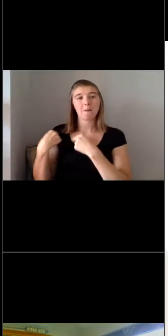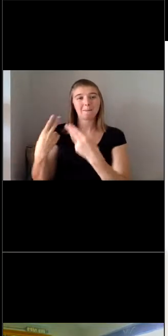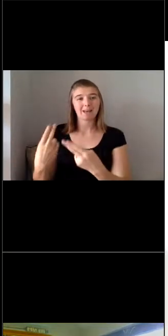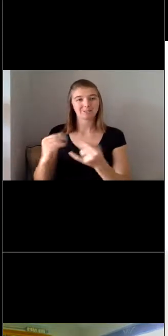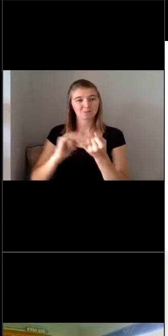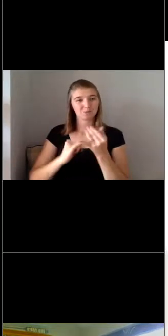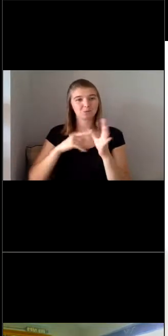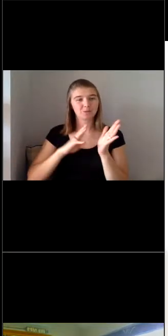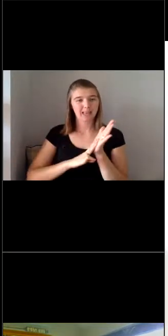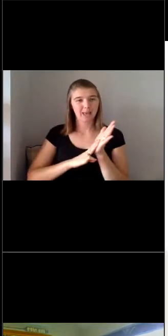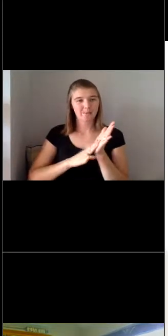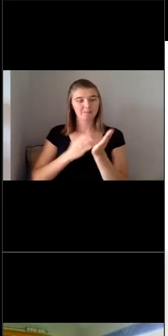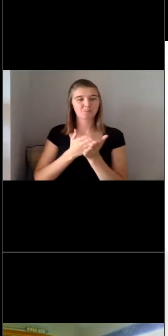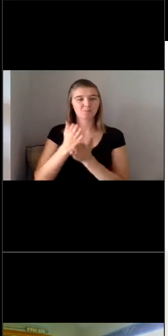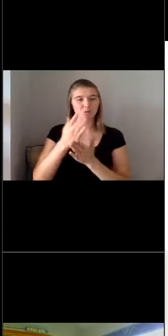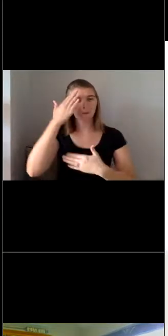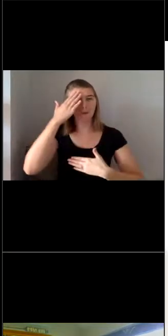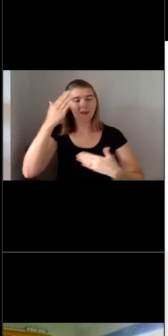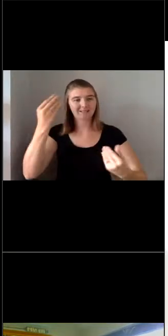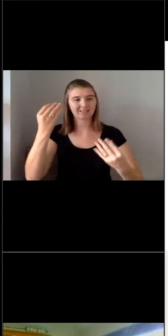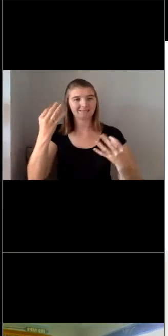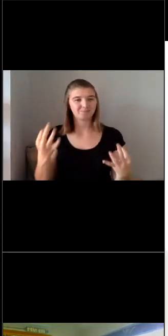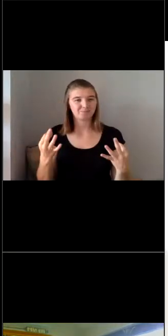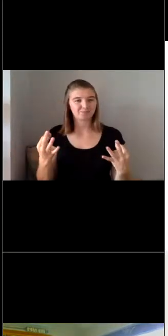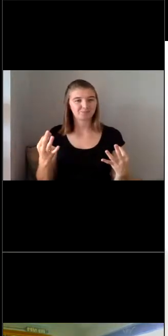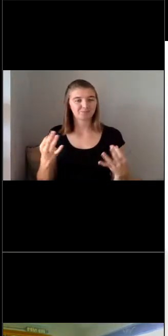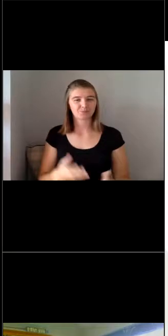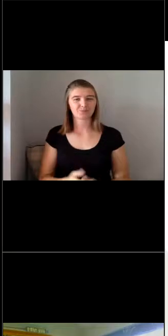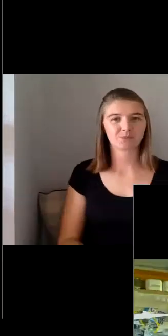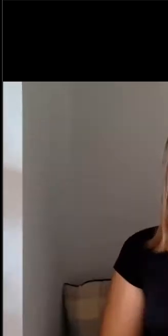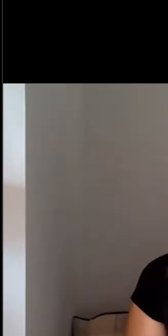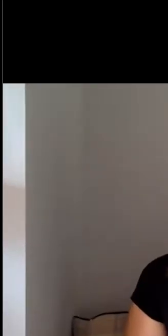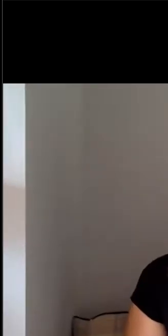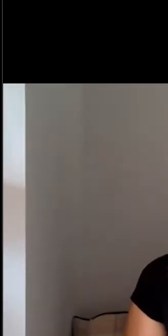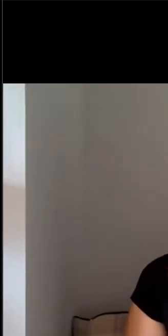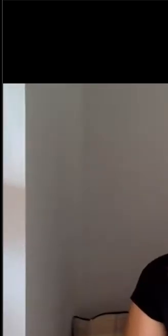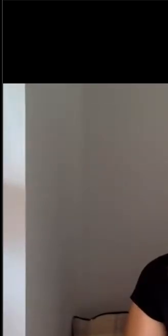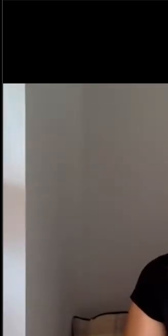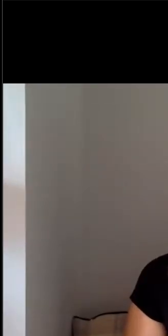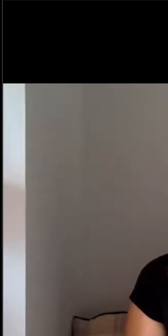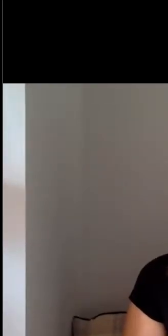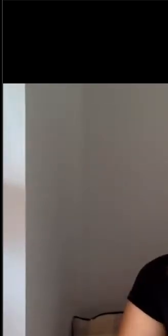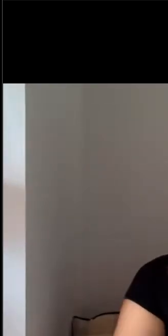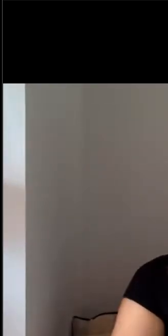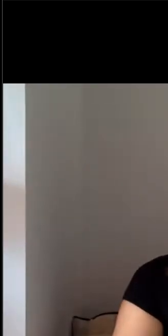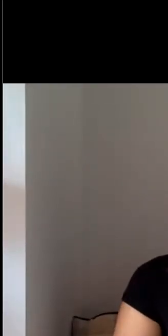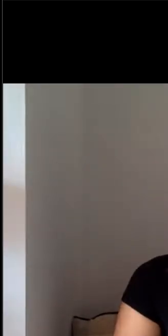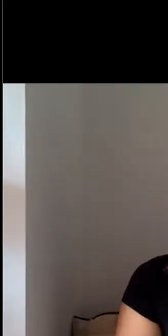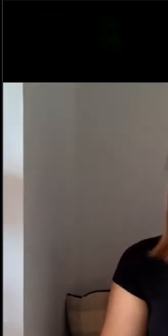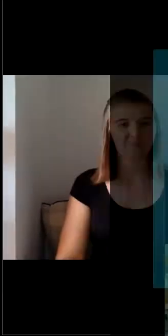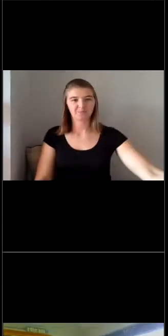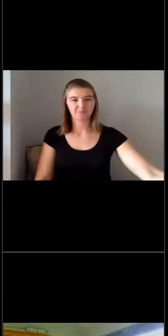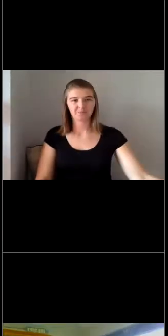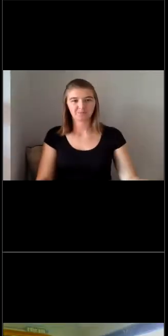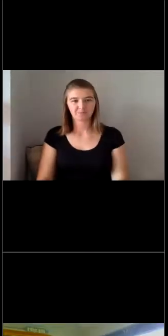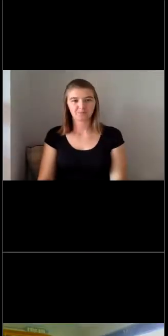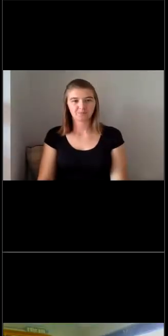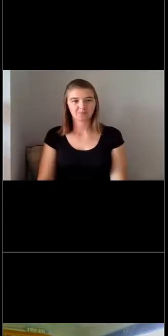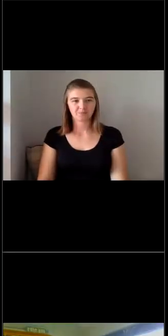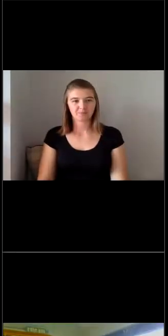Sam. So Sam Thorogood from Tiny Pores, who is going to take us through a guided mindfulness